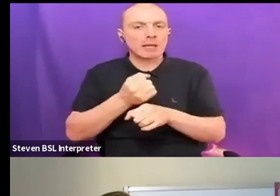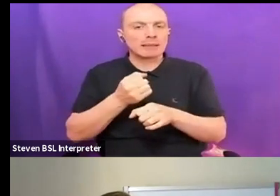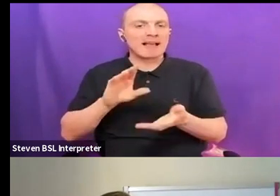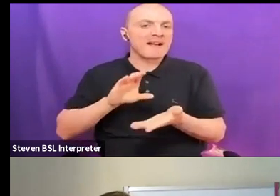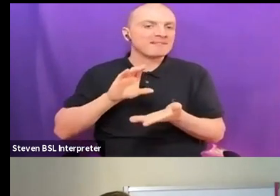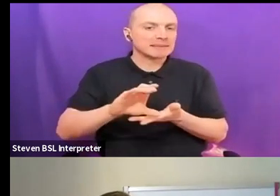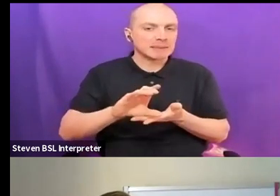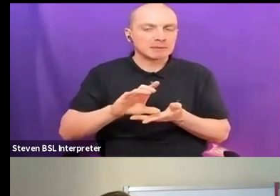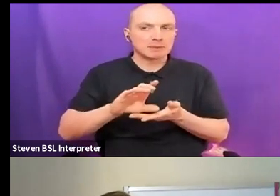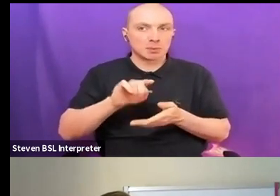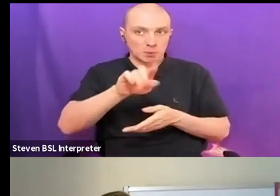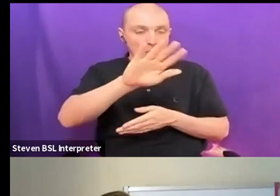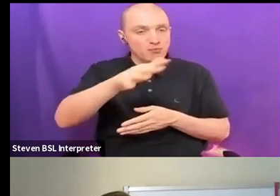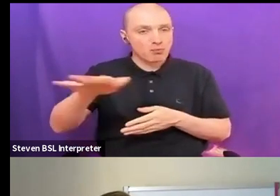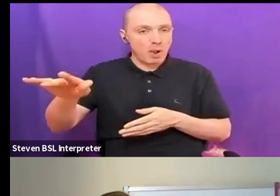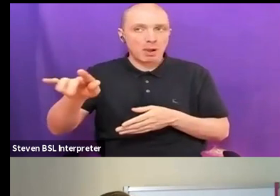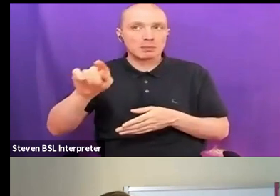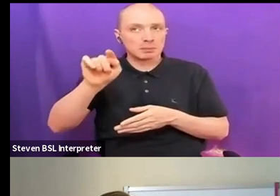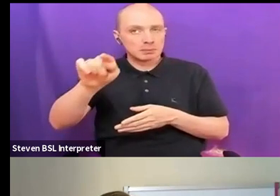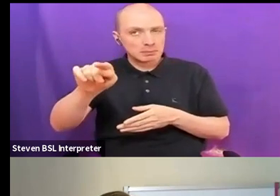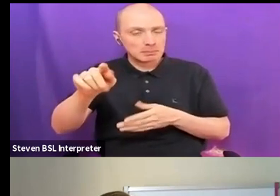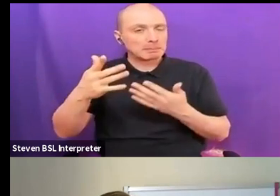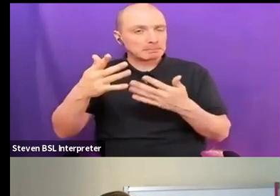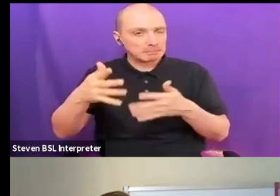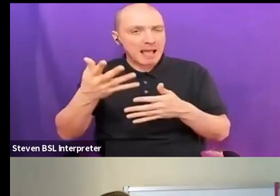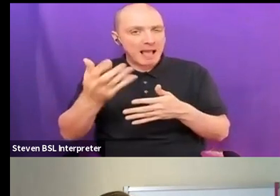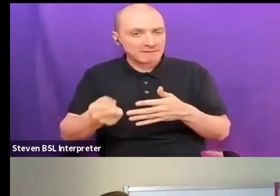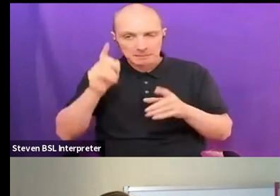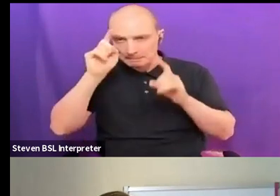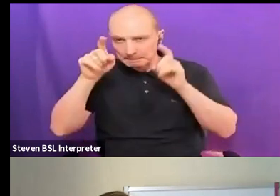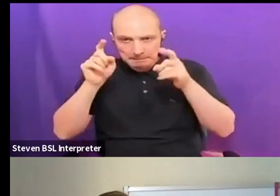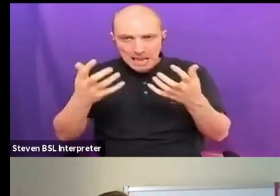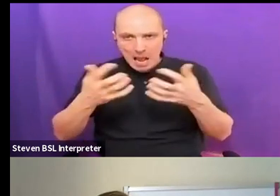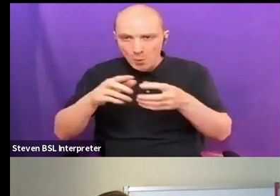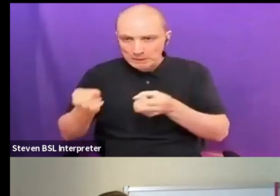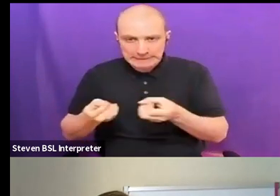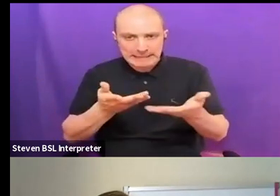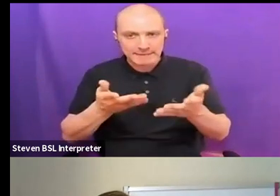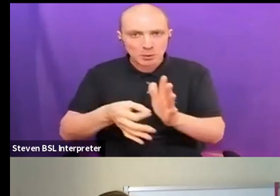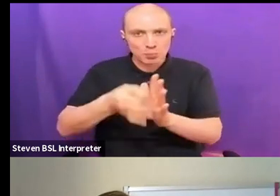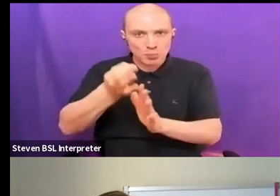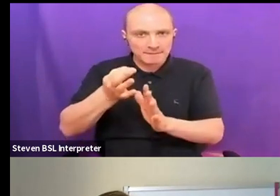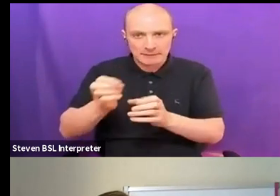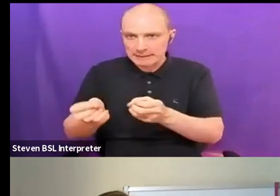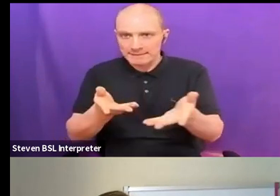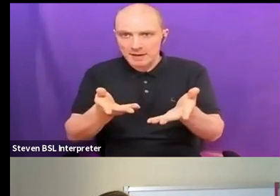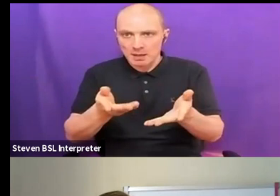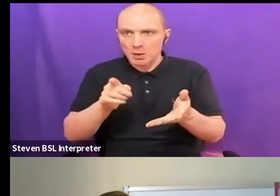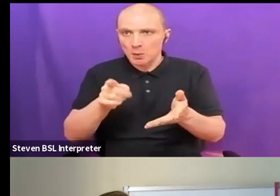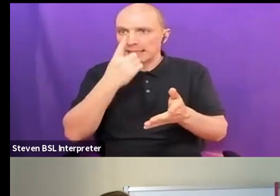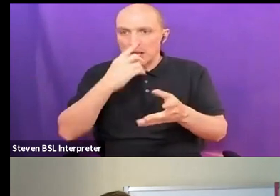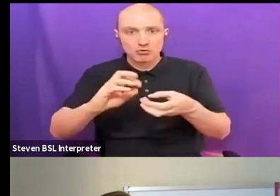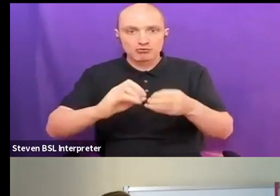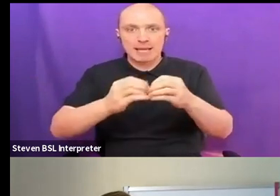from rural communities that are themselves trying to find solutions to how the services are delivered. So whether that be, creating community facilities where they can